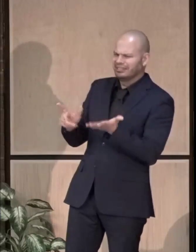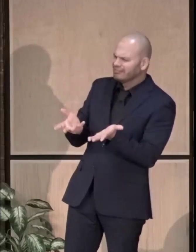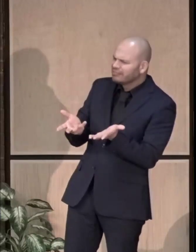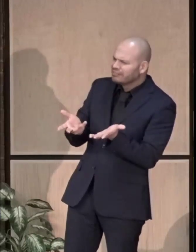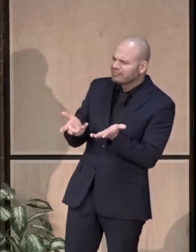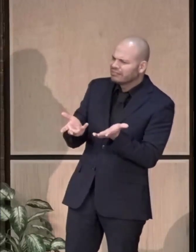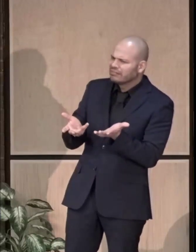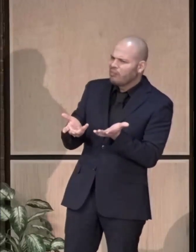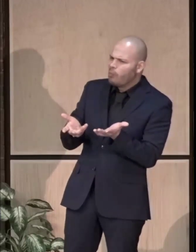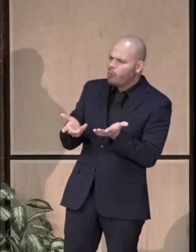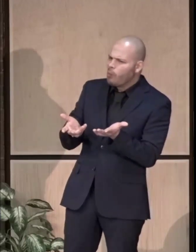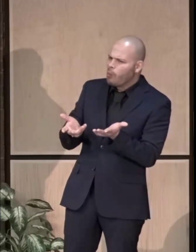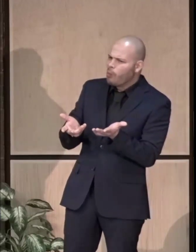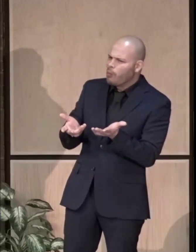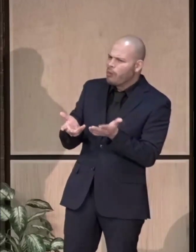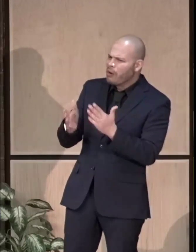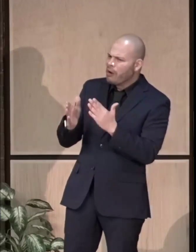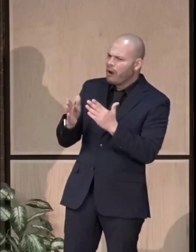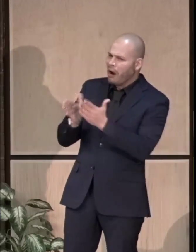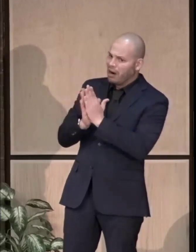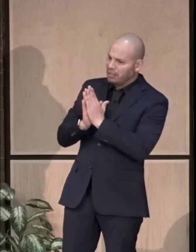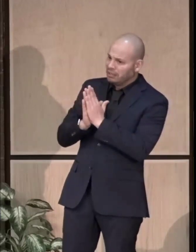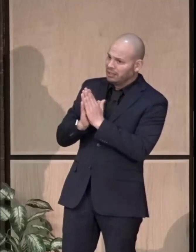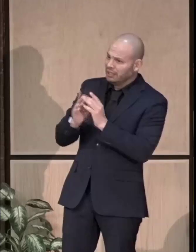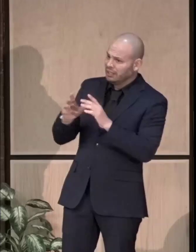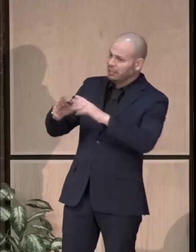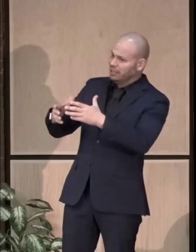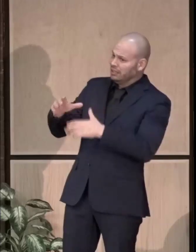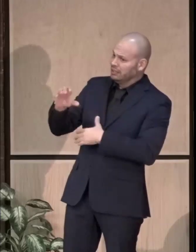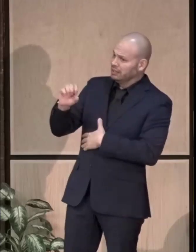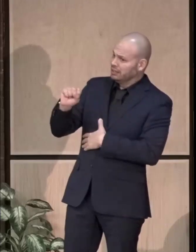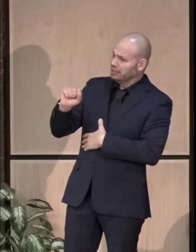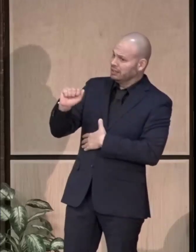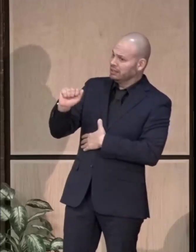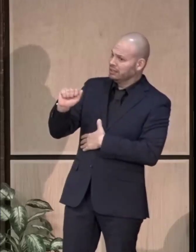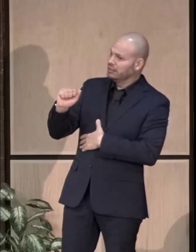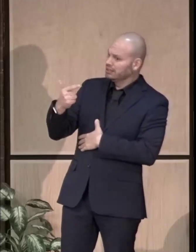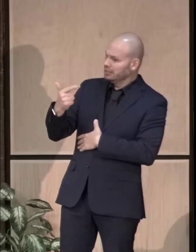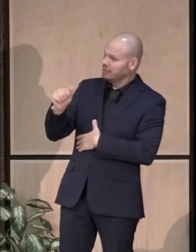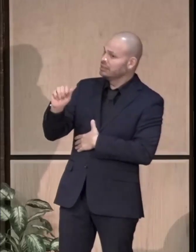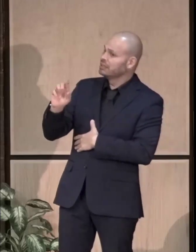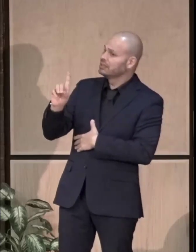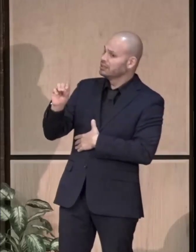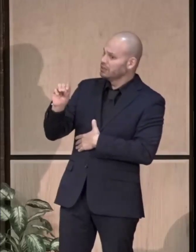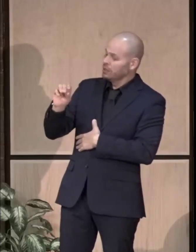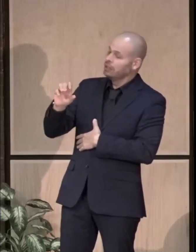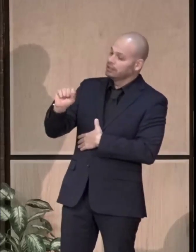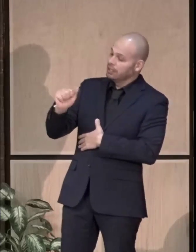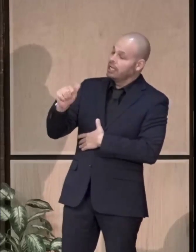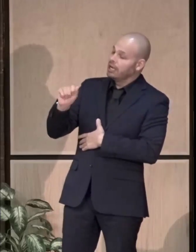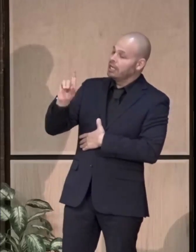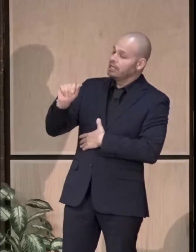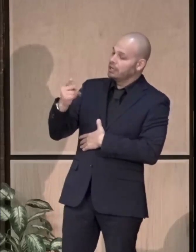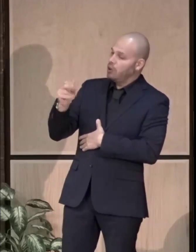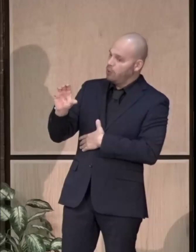You were asking for Sagadhawk Sheriff's Office to do more than just make sure that he's good, right? Well,